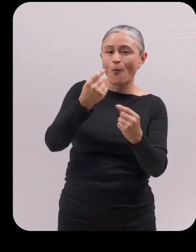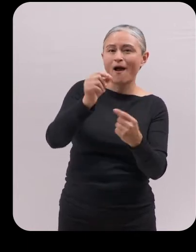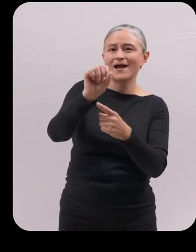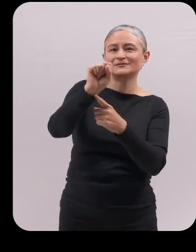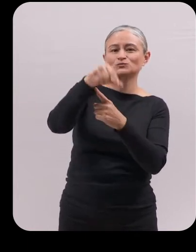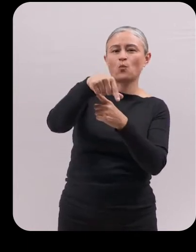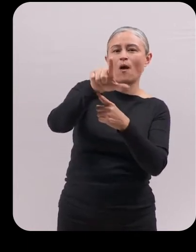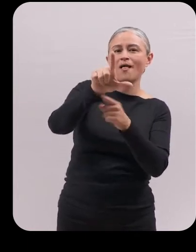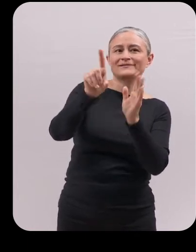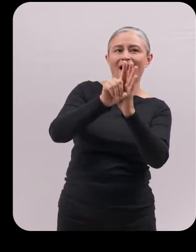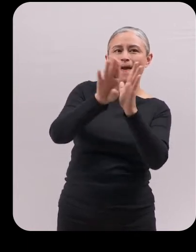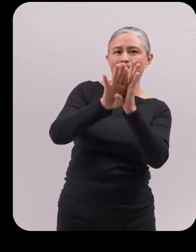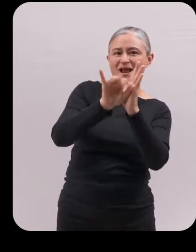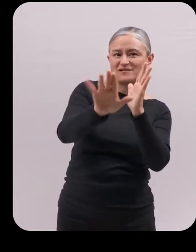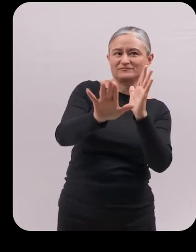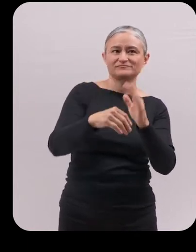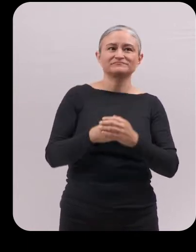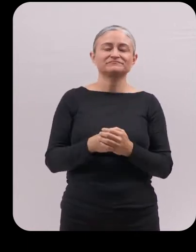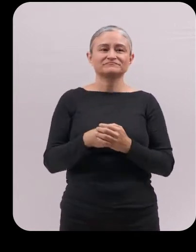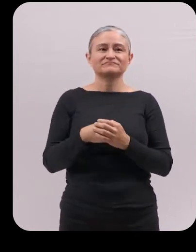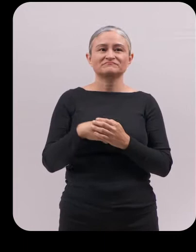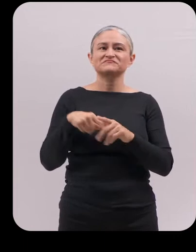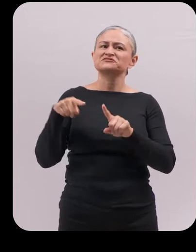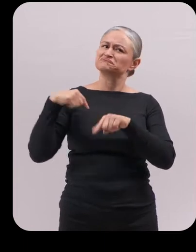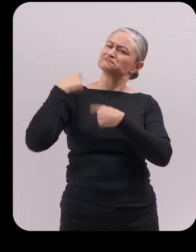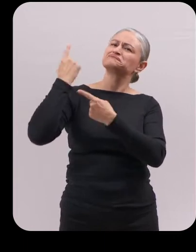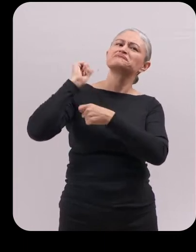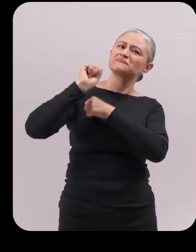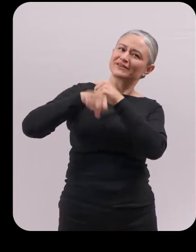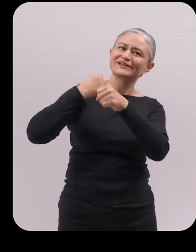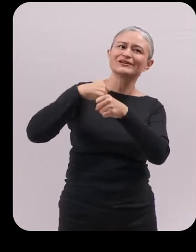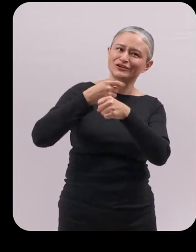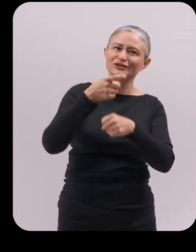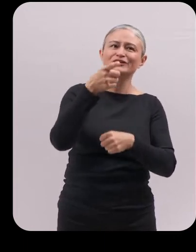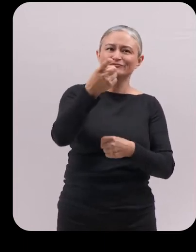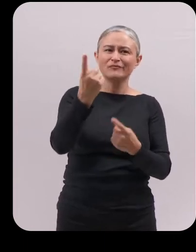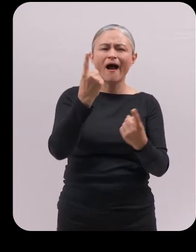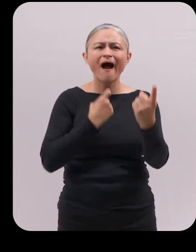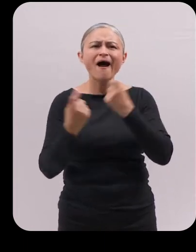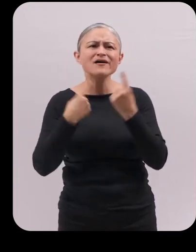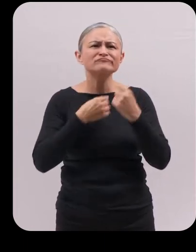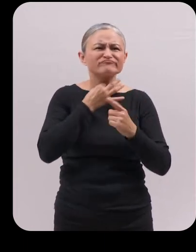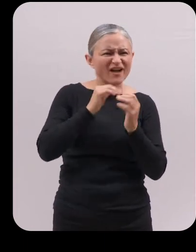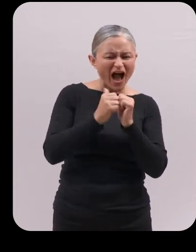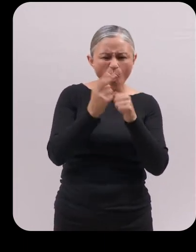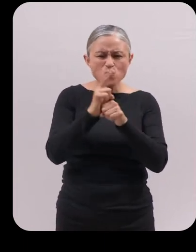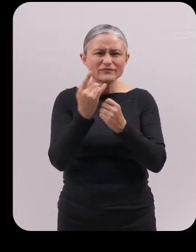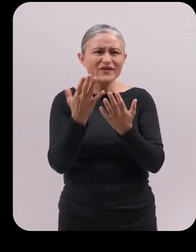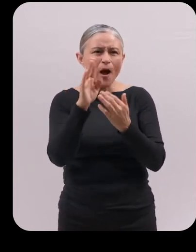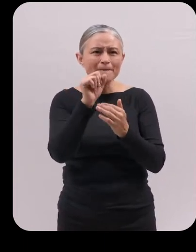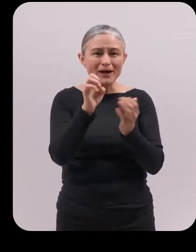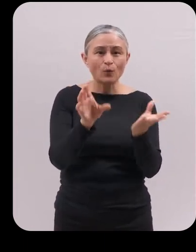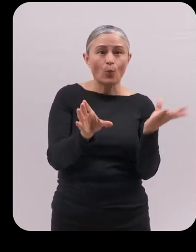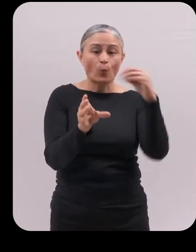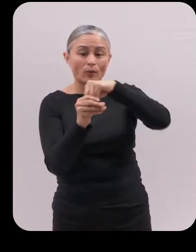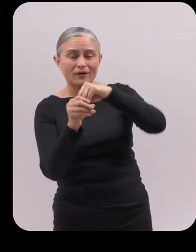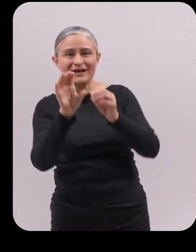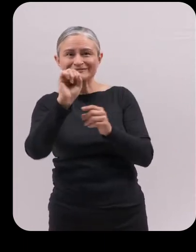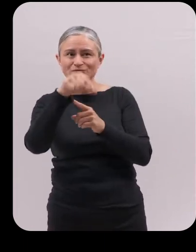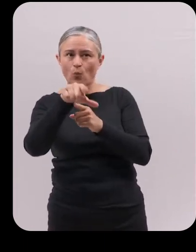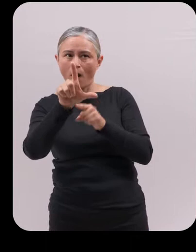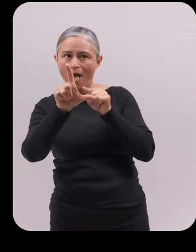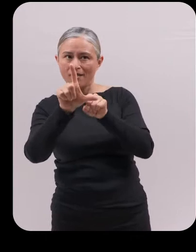SQL databases. For years, many of you have asked us, how do I use Firebase with